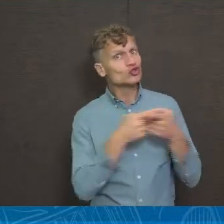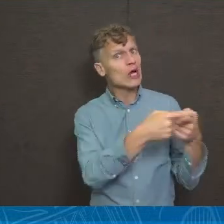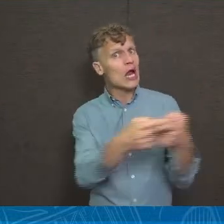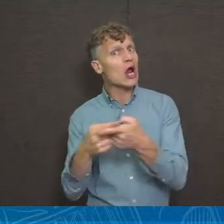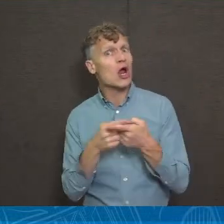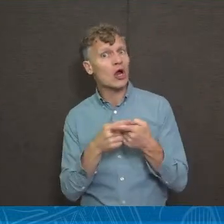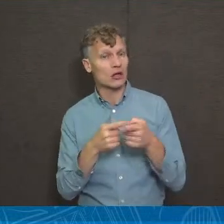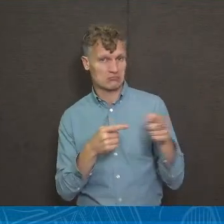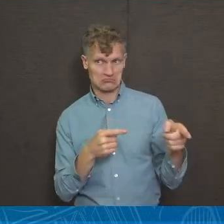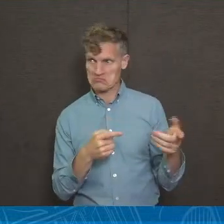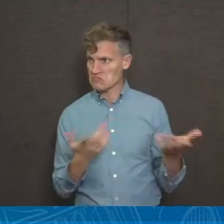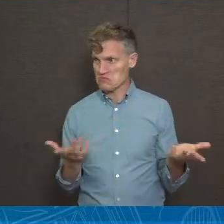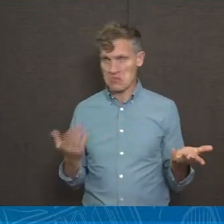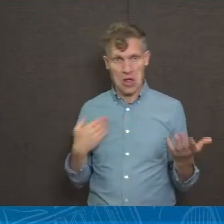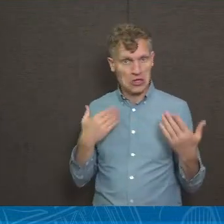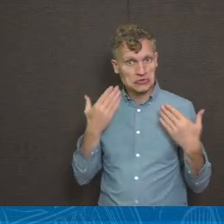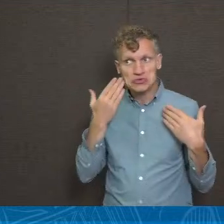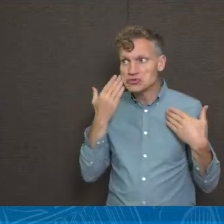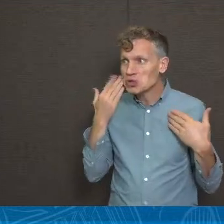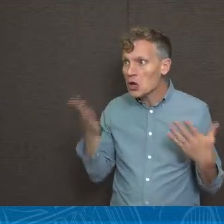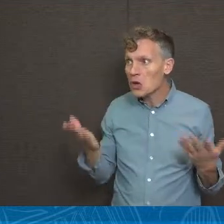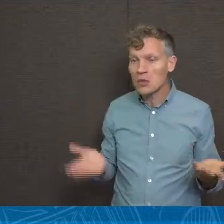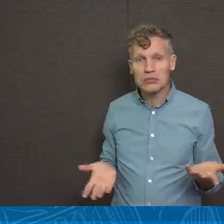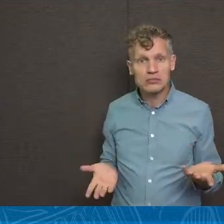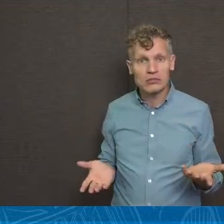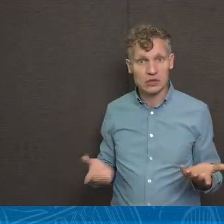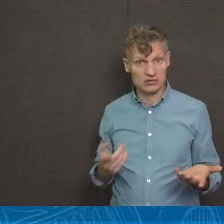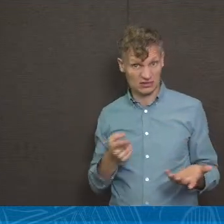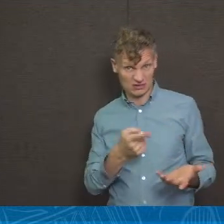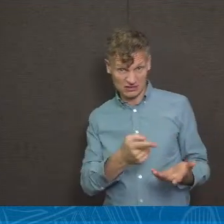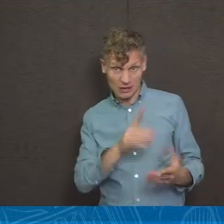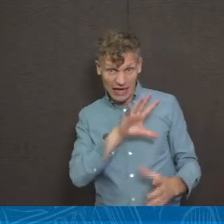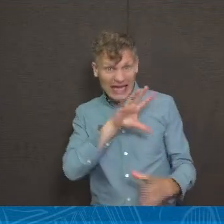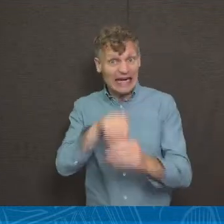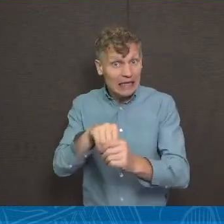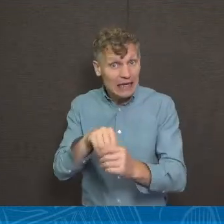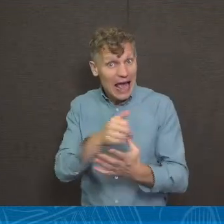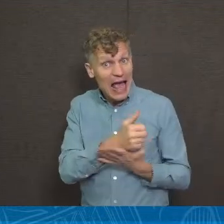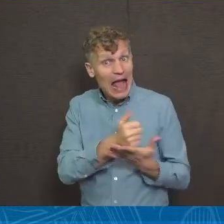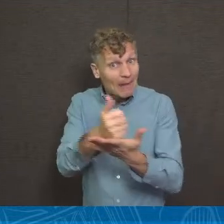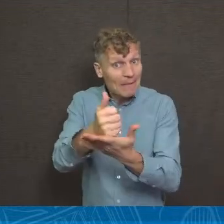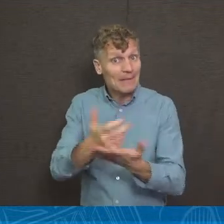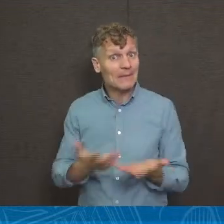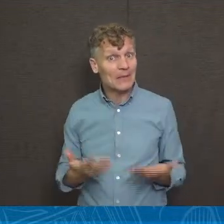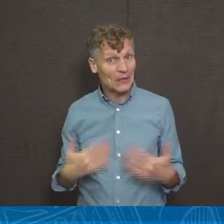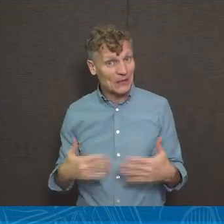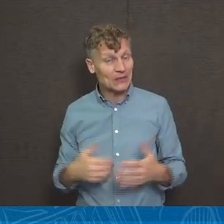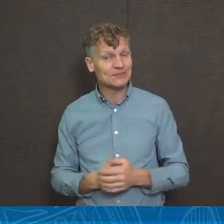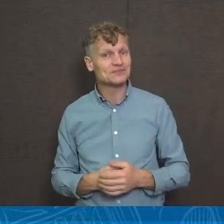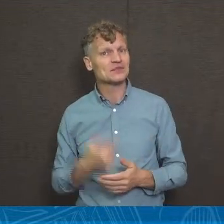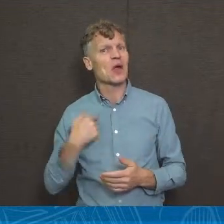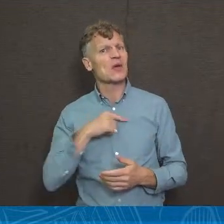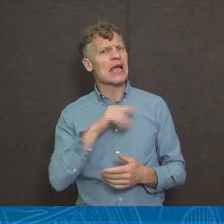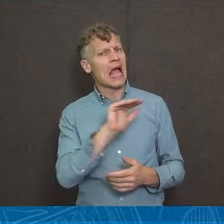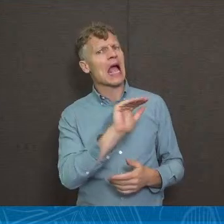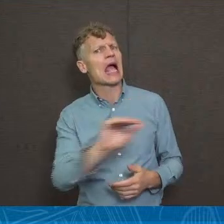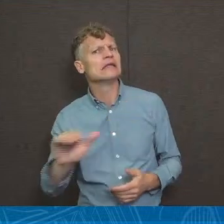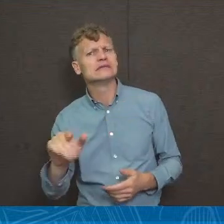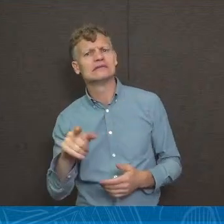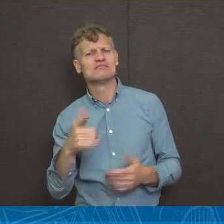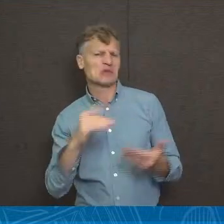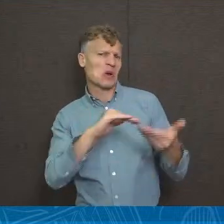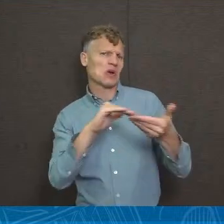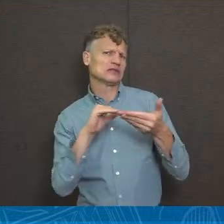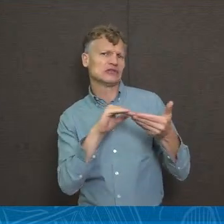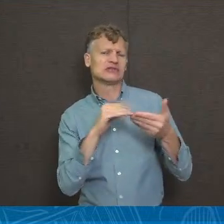responsibility, being the first and last responders. But when we asked them to think, what does it mean to you? What they told us is